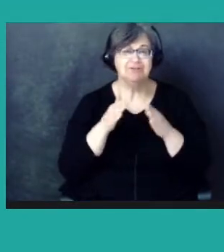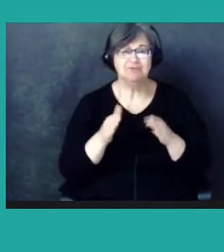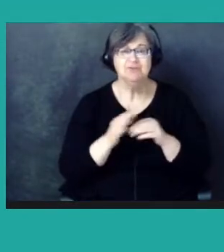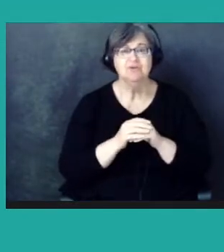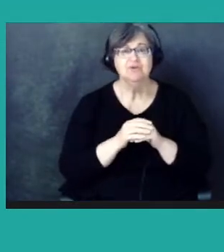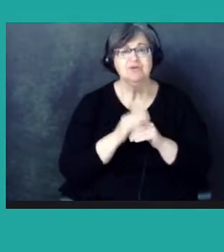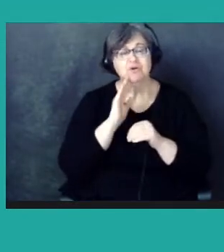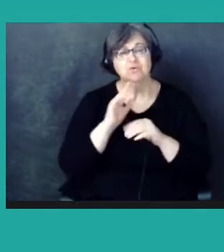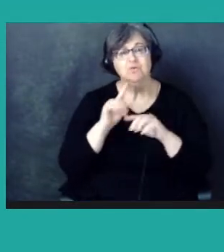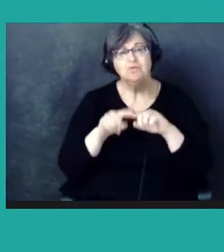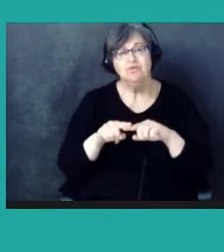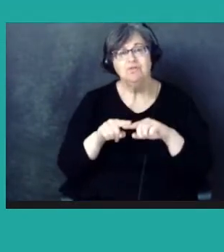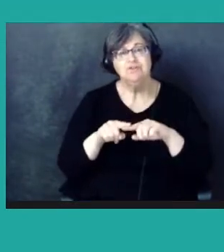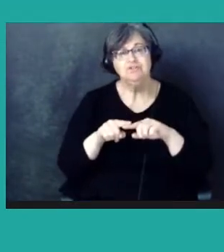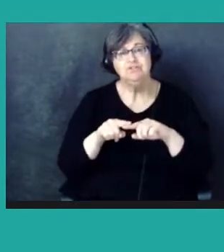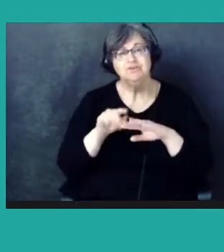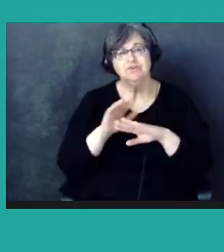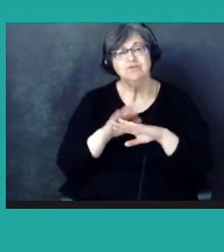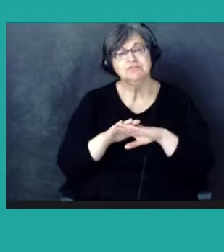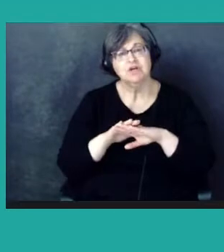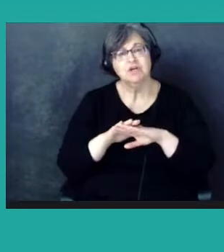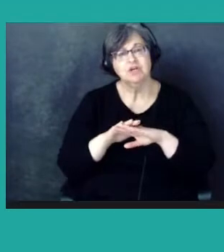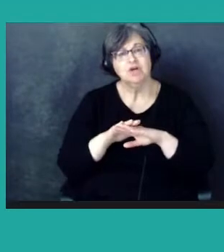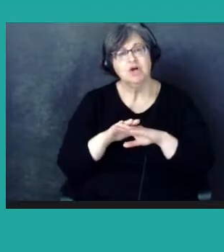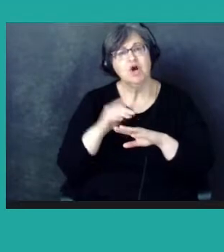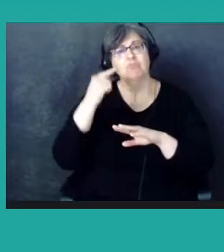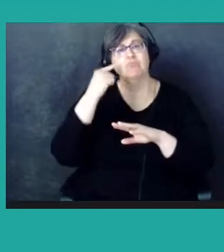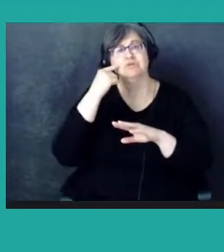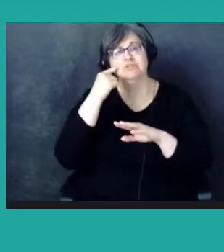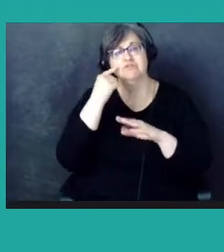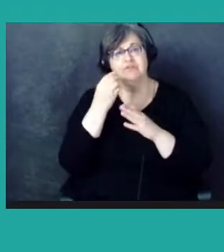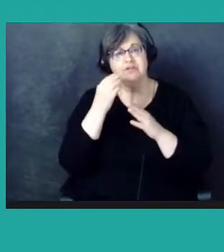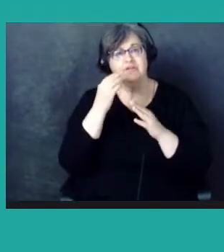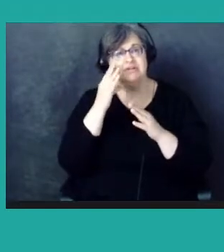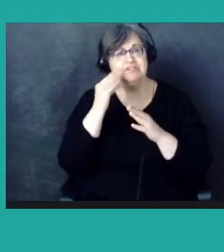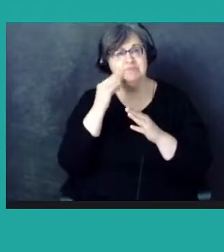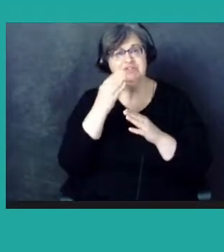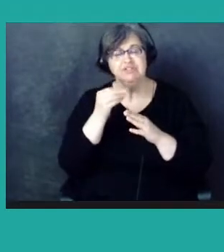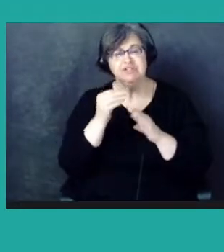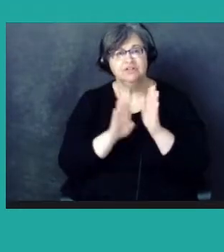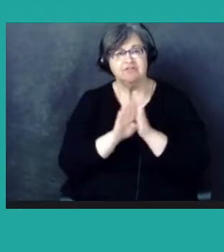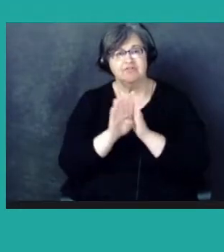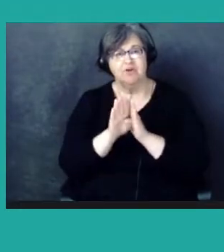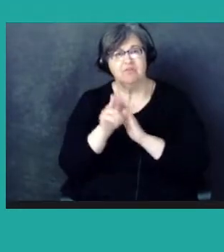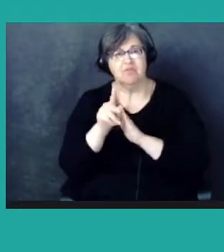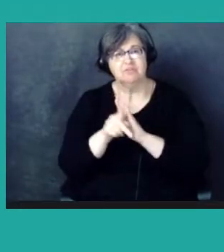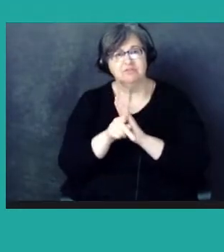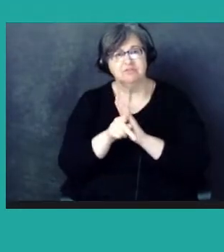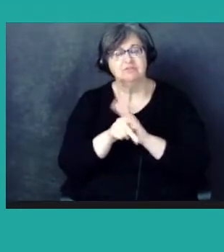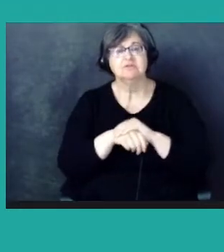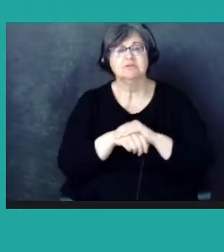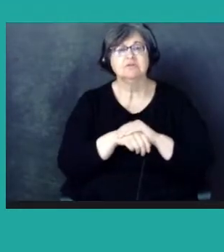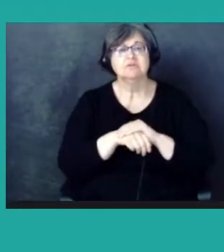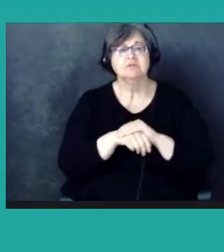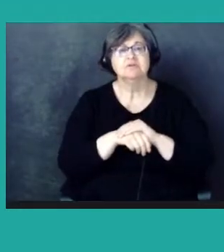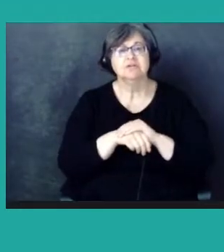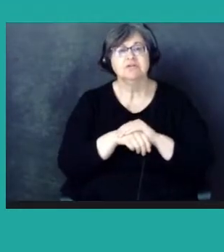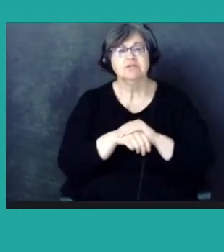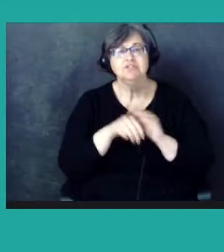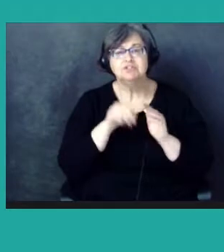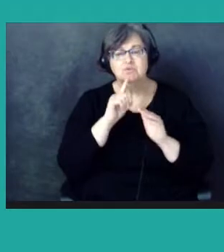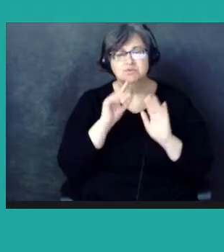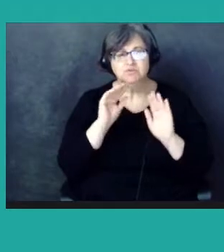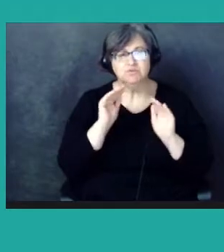on received experience and development policy, which is basically to attack the most significant